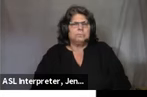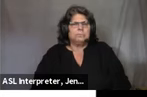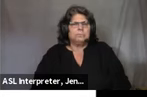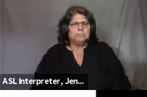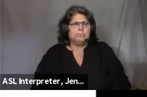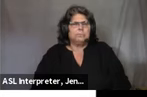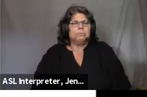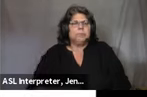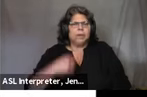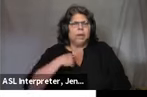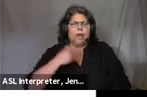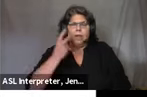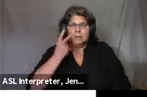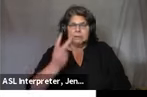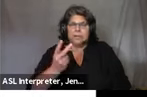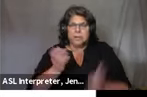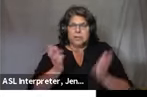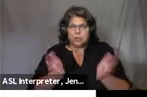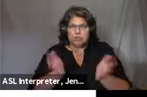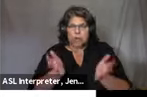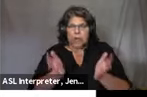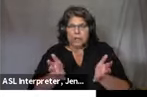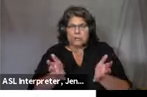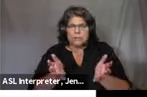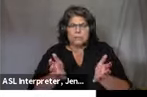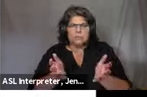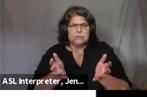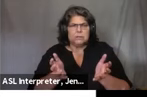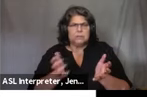Okay, I see in the chat,